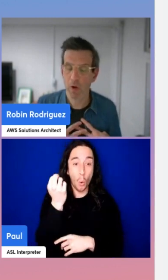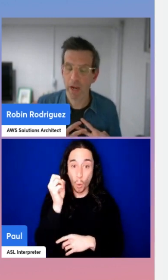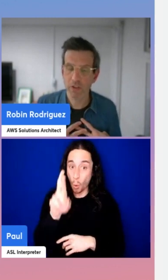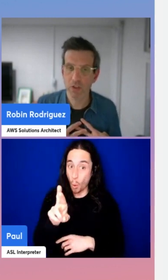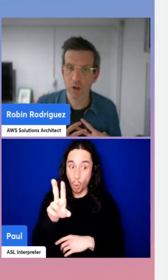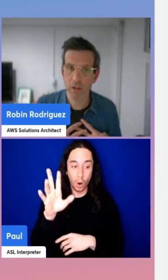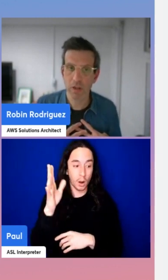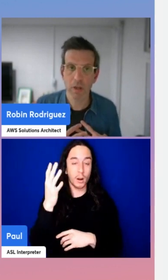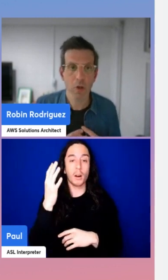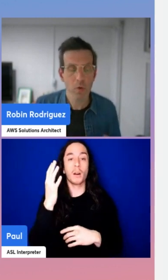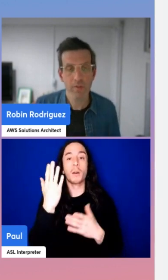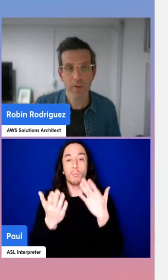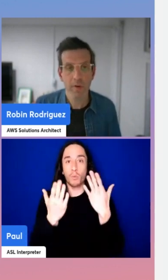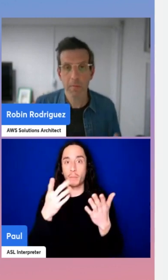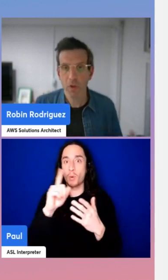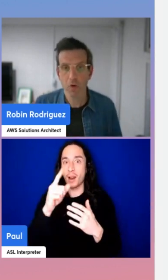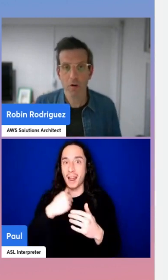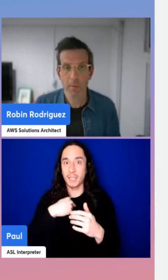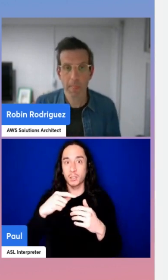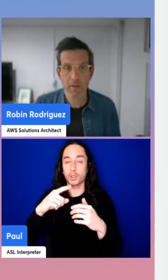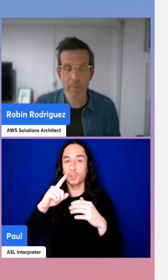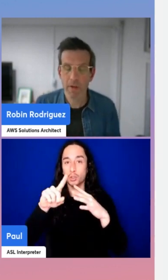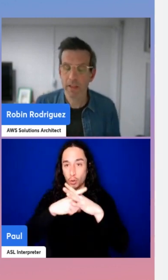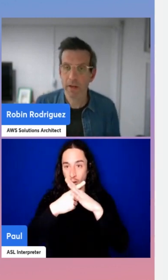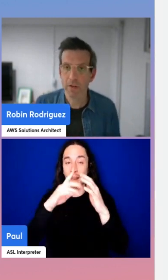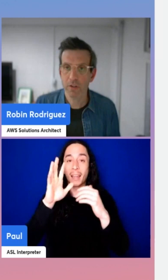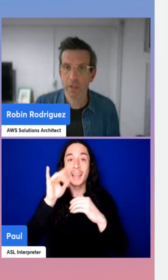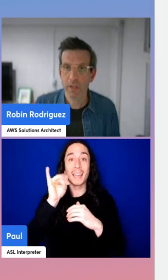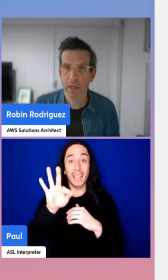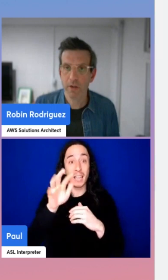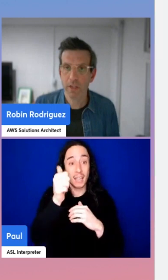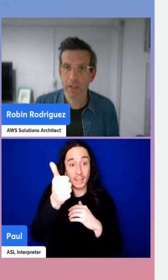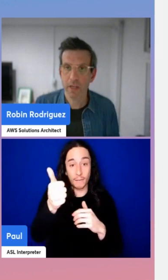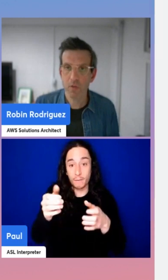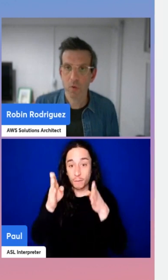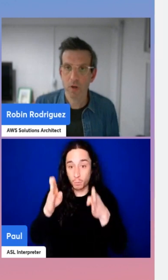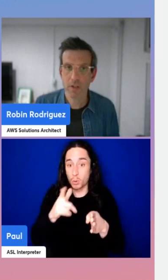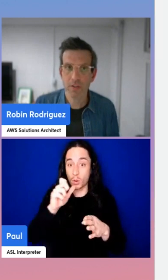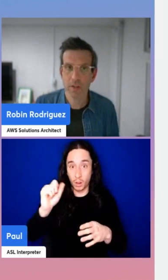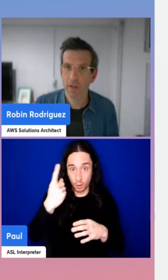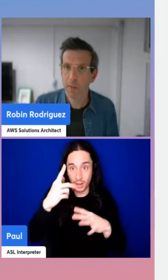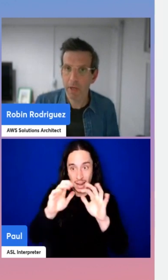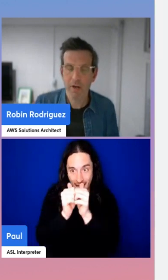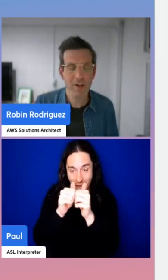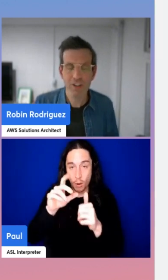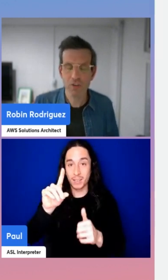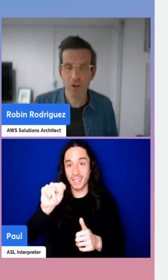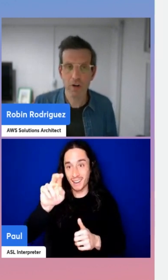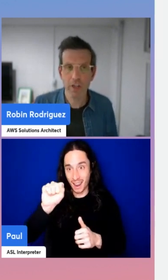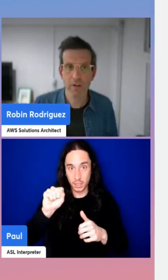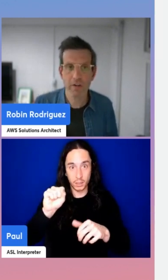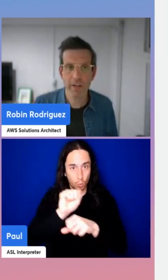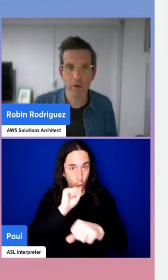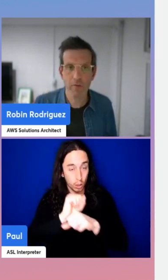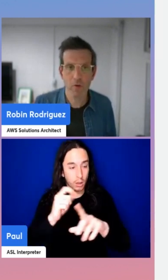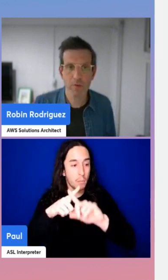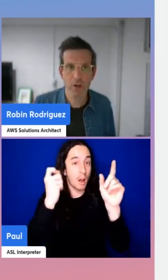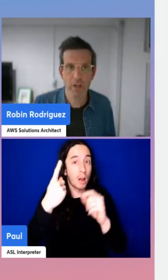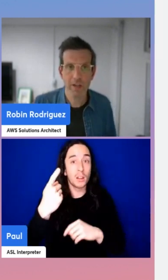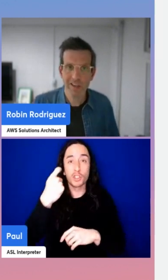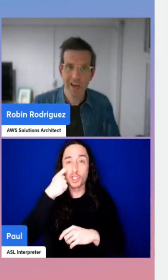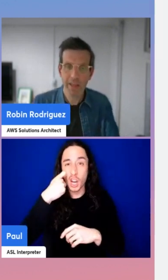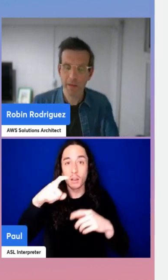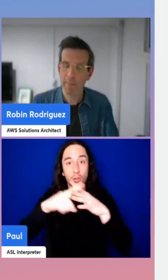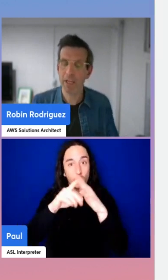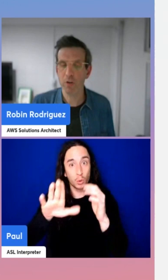probably where I started, if you're somebody that understands how DNS works, but are just starting your Terraform